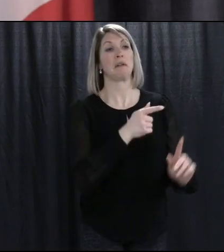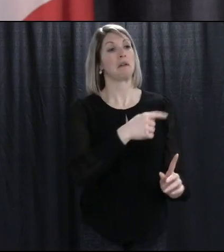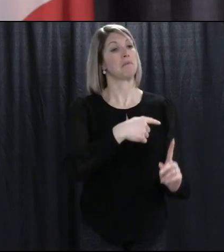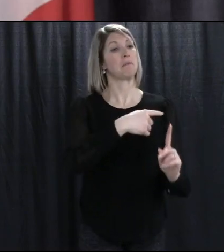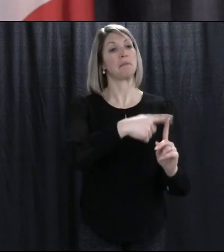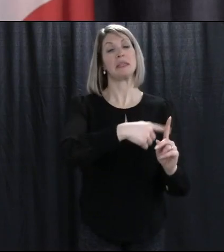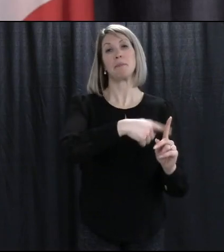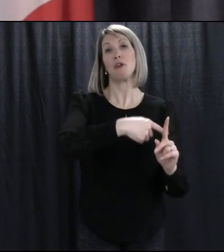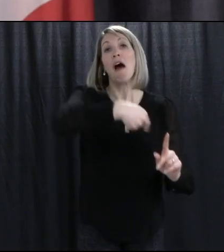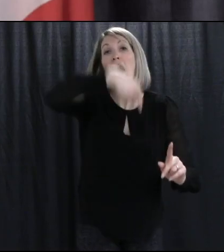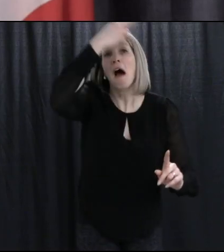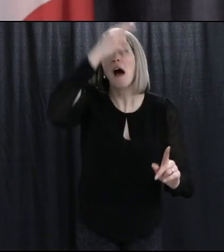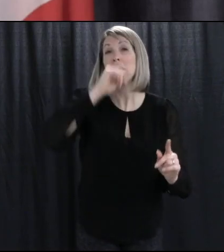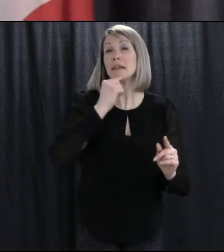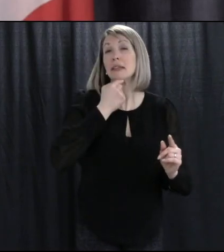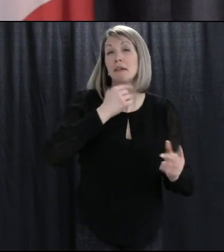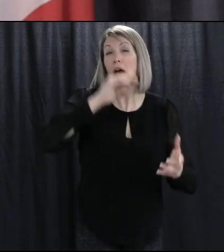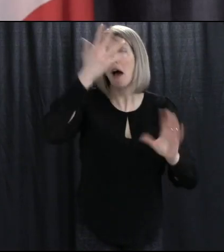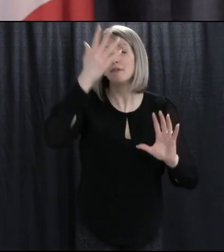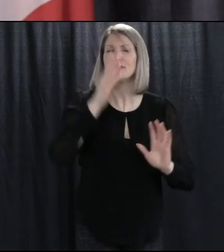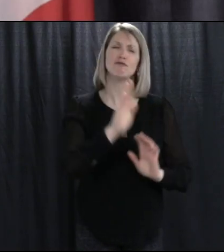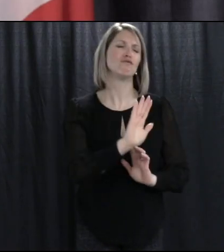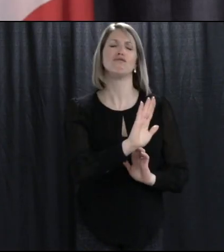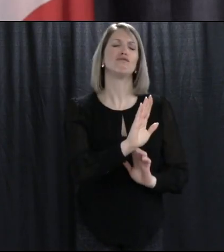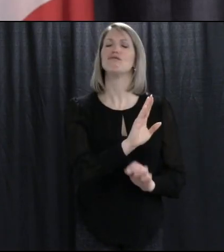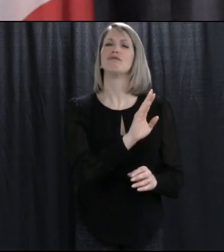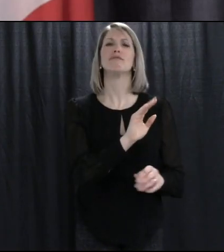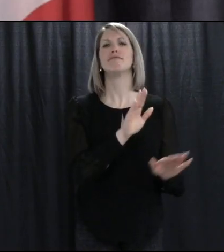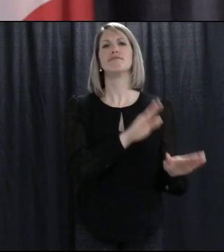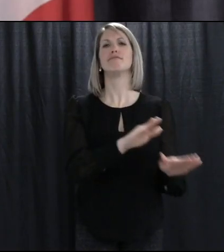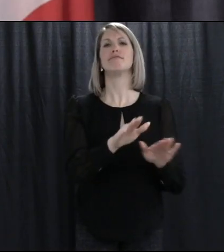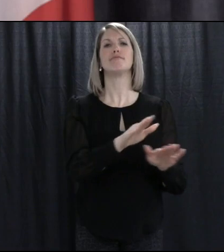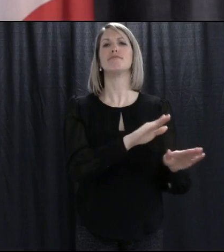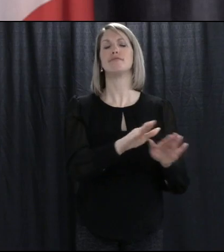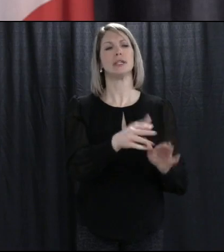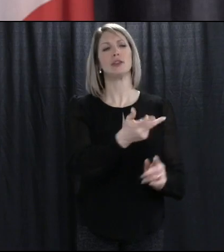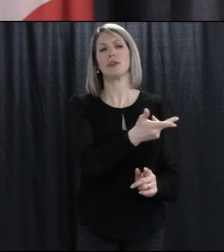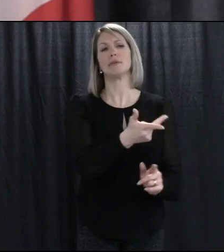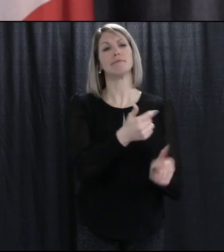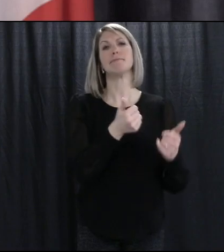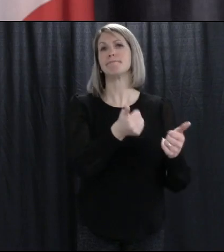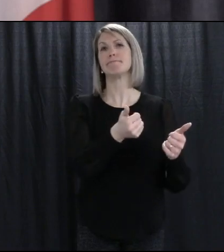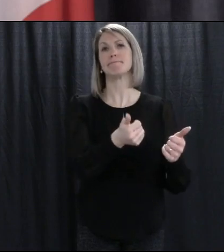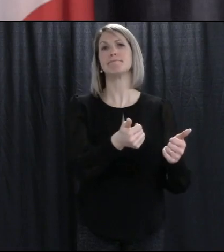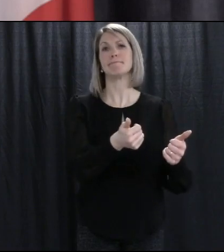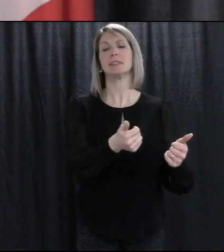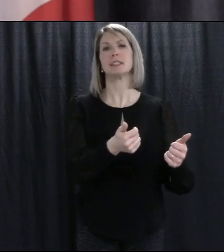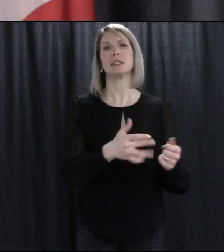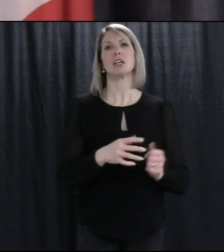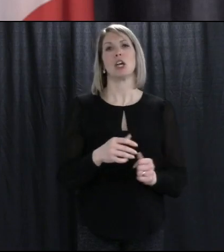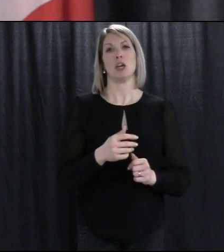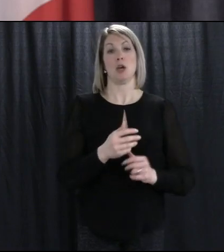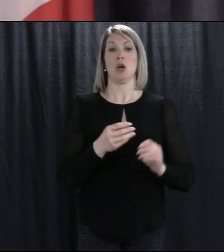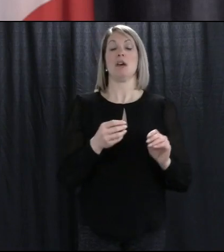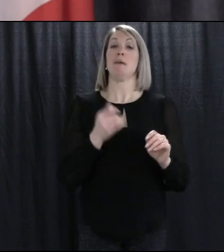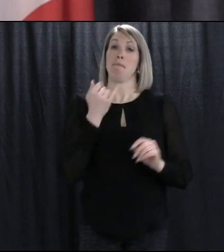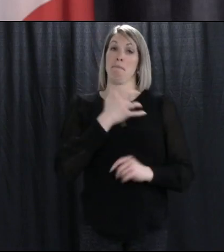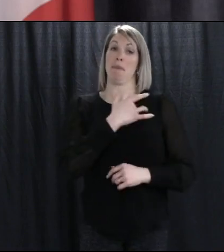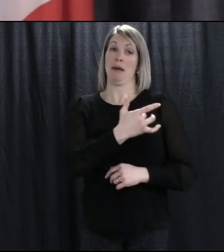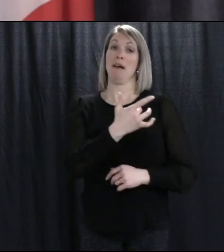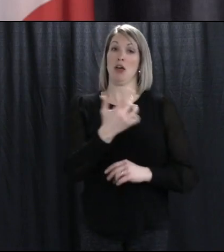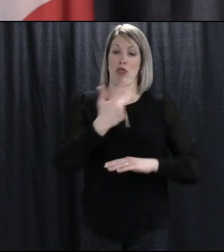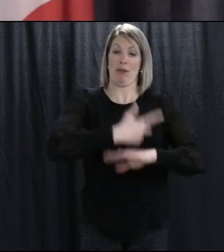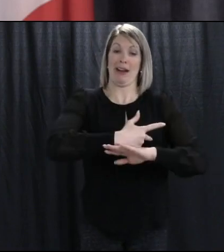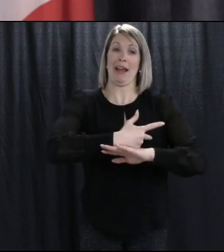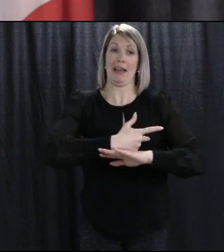moderate symptoms. Yeah. And it's been 3 to 4 days since the first presumptive case. So when do we hope to hear back? When might we hear